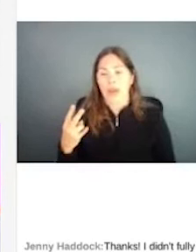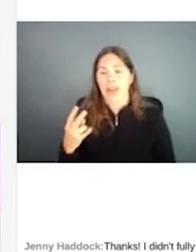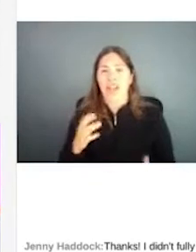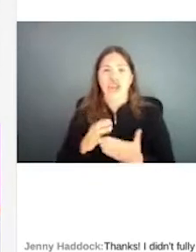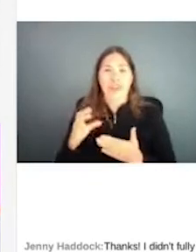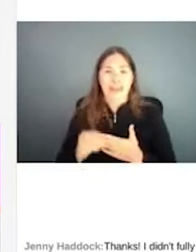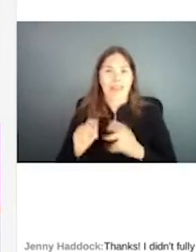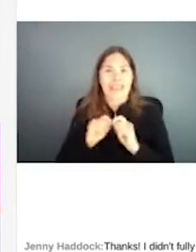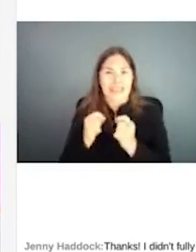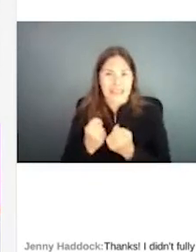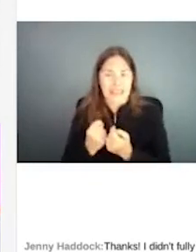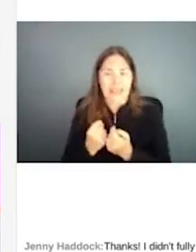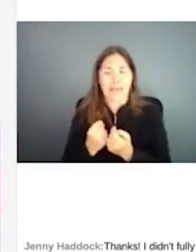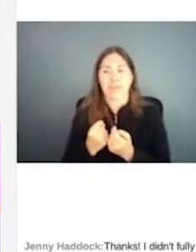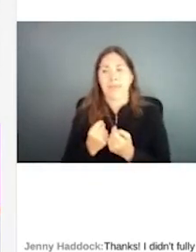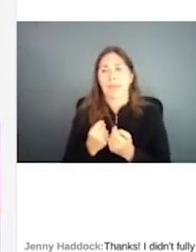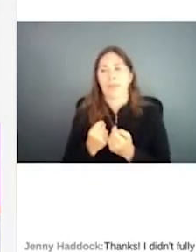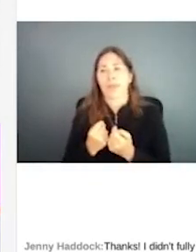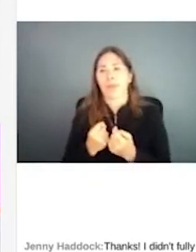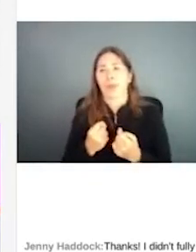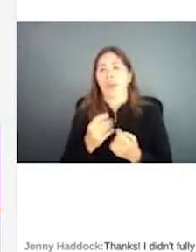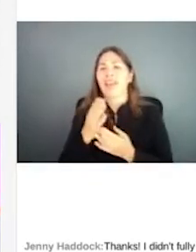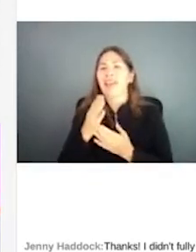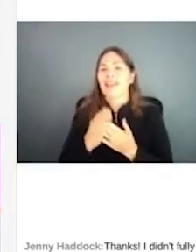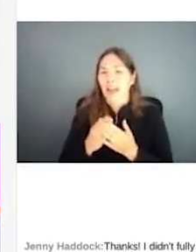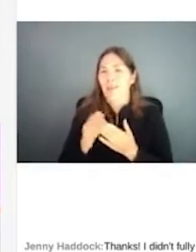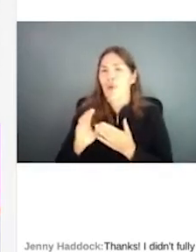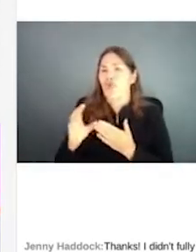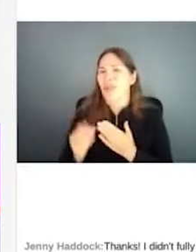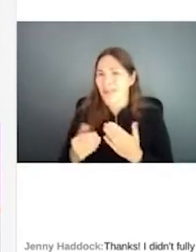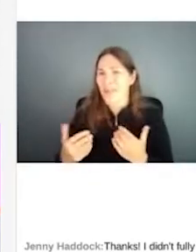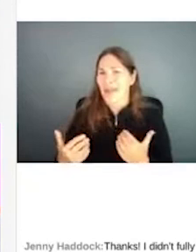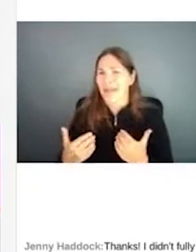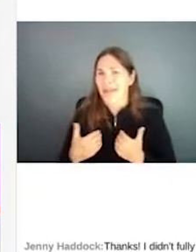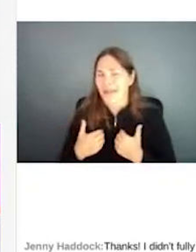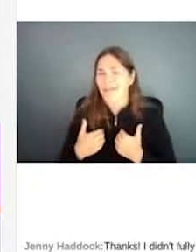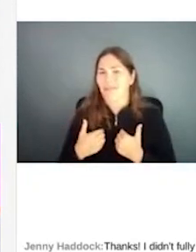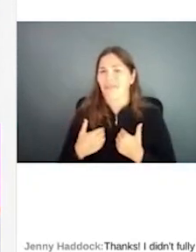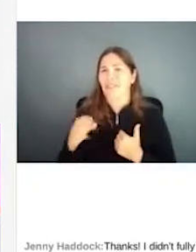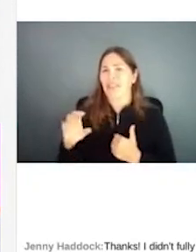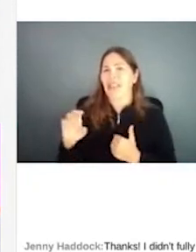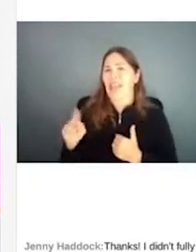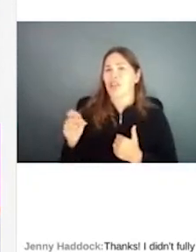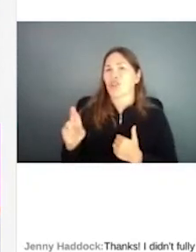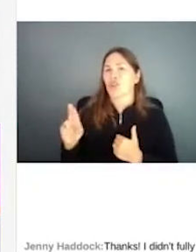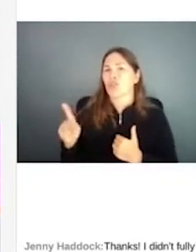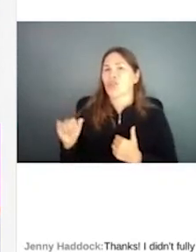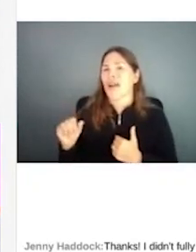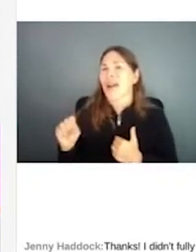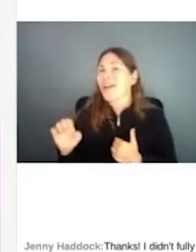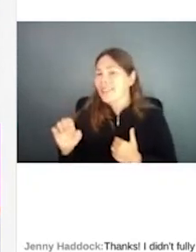curriculum team, is certain curriculums have a enterprise component built into